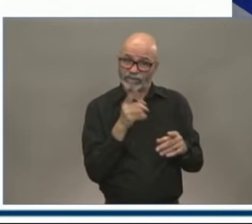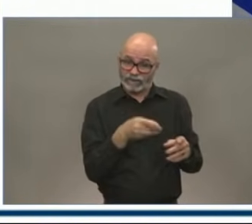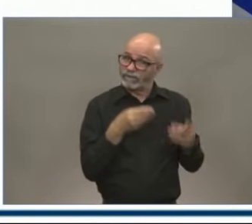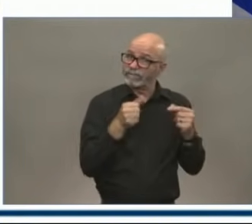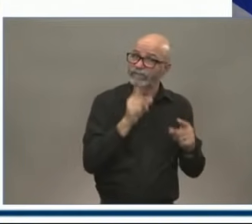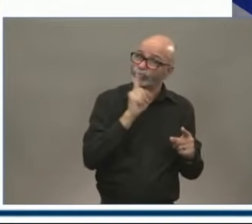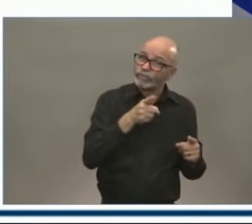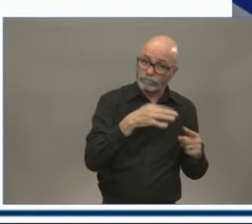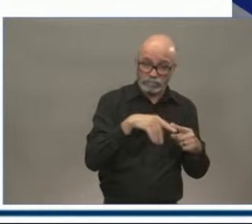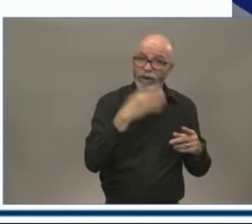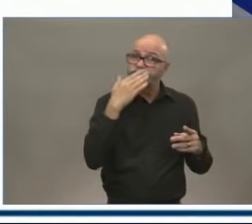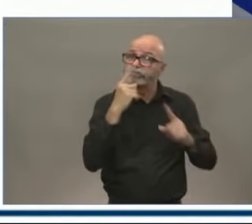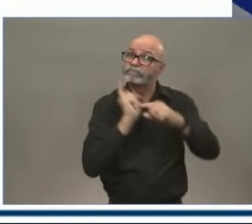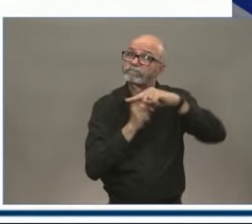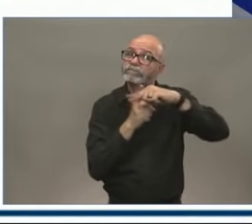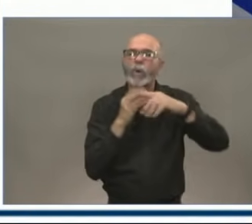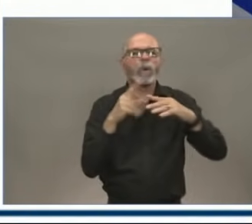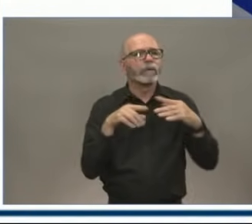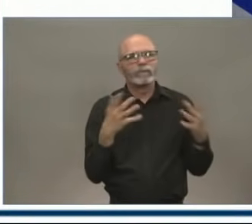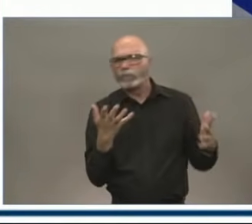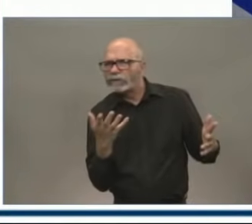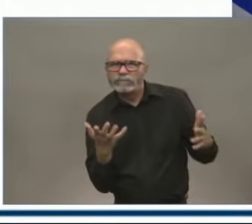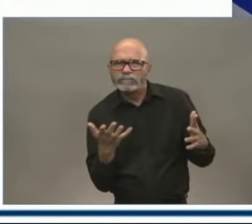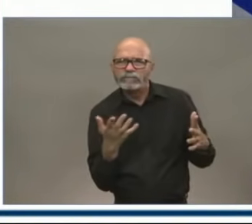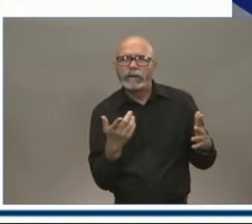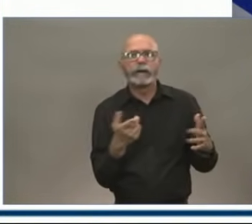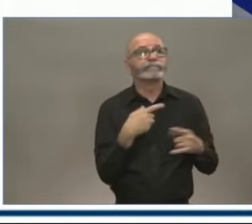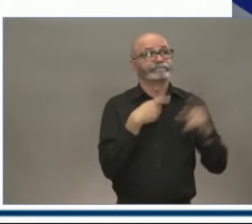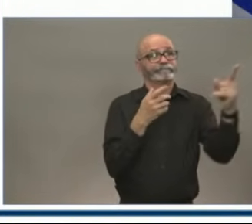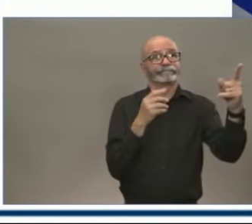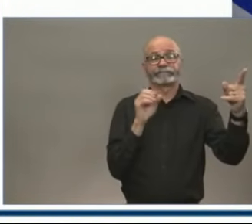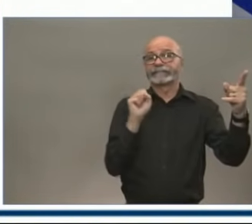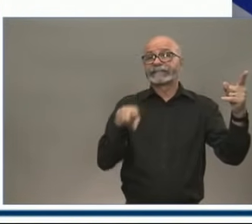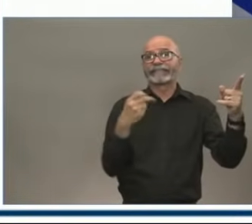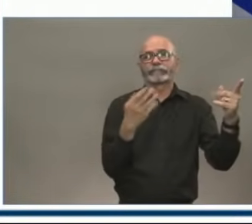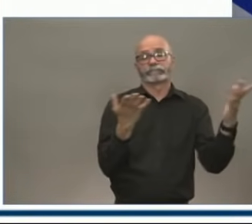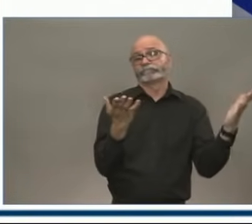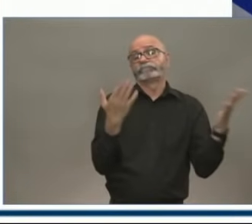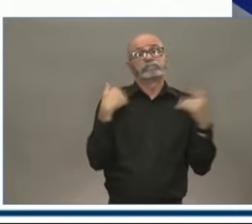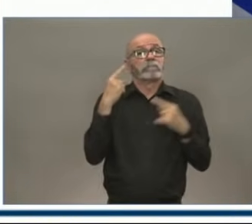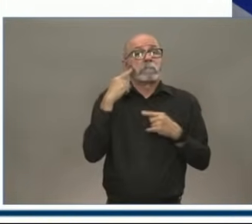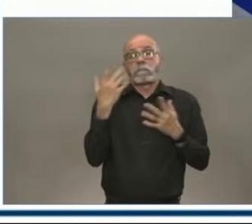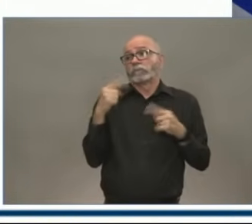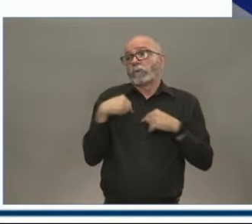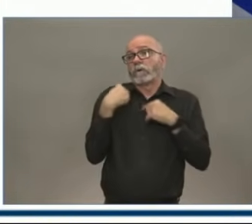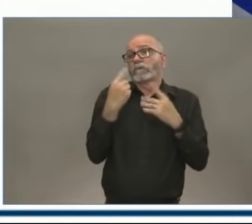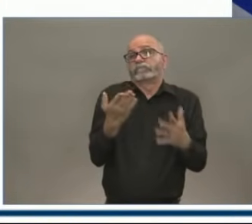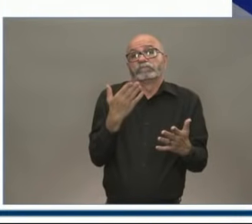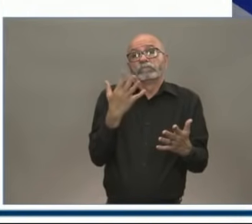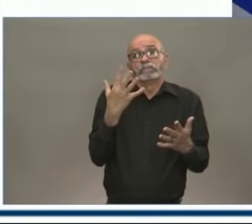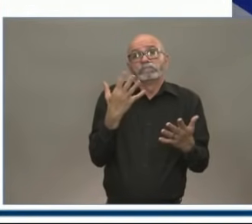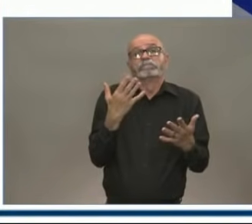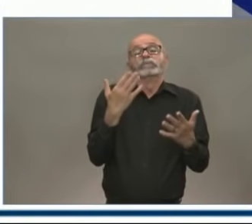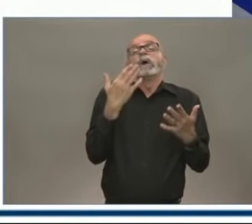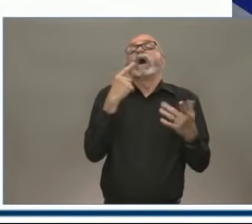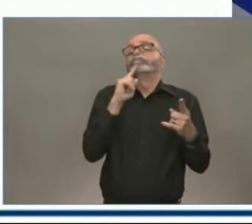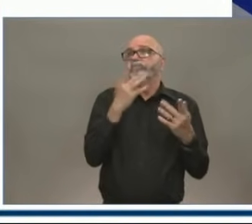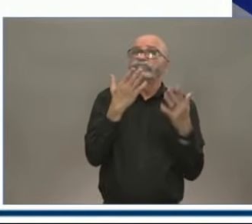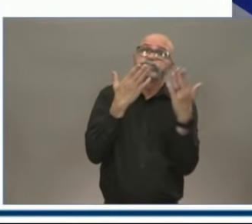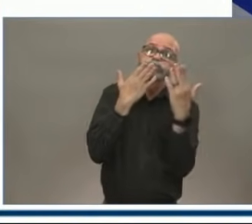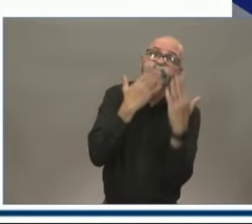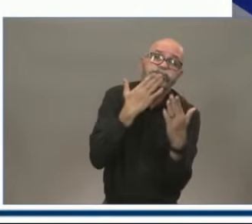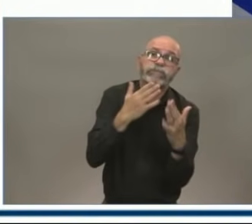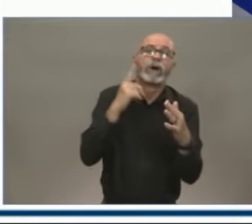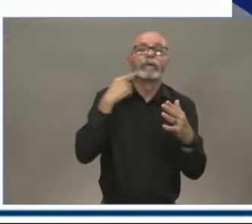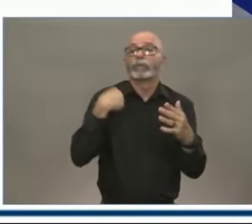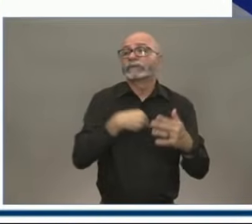outcomes. I can tell you I am grateful for the men and women who have been hiring and rehiring